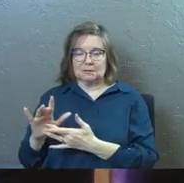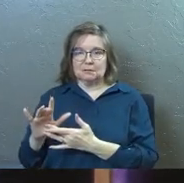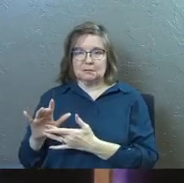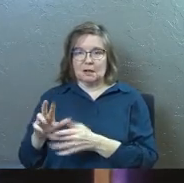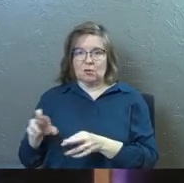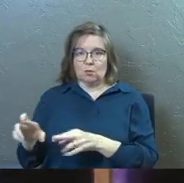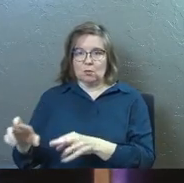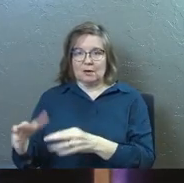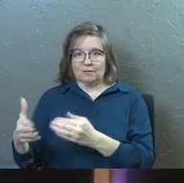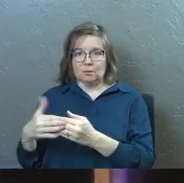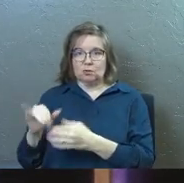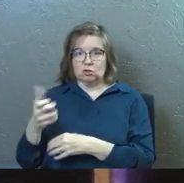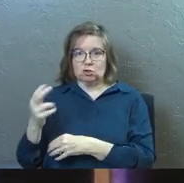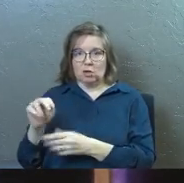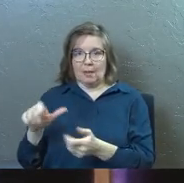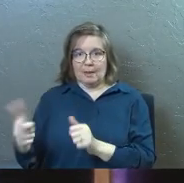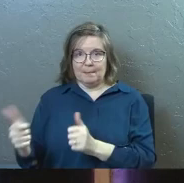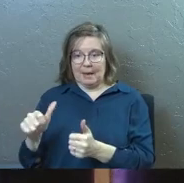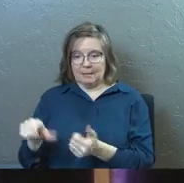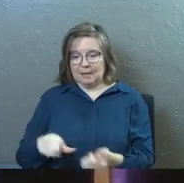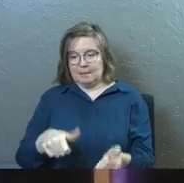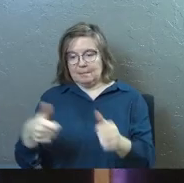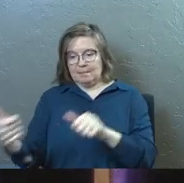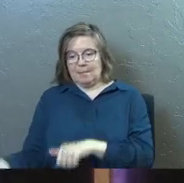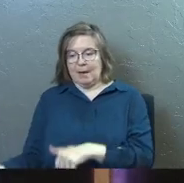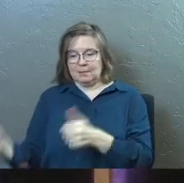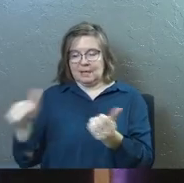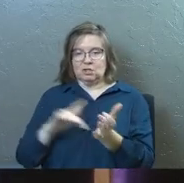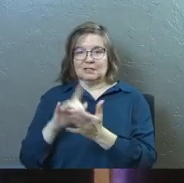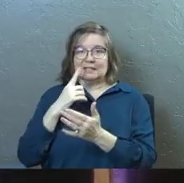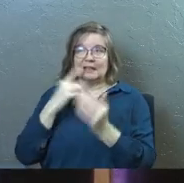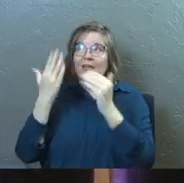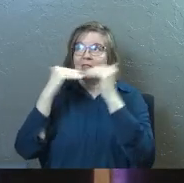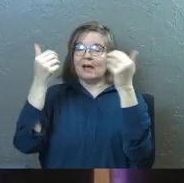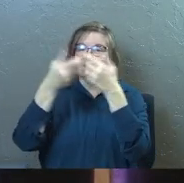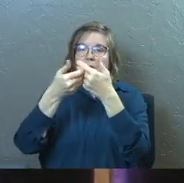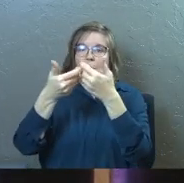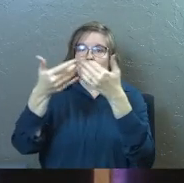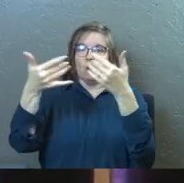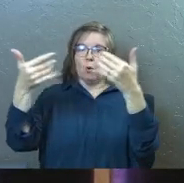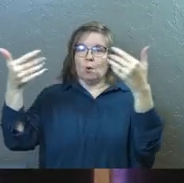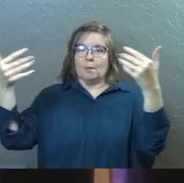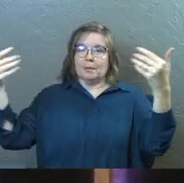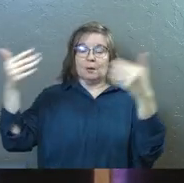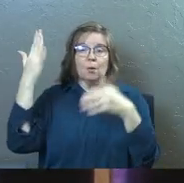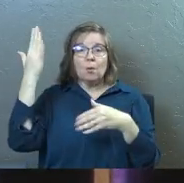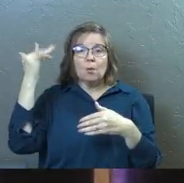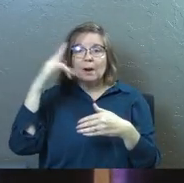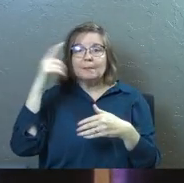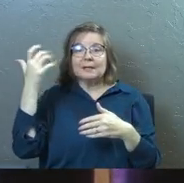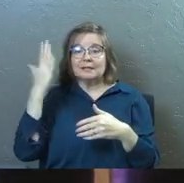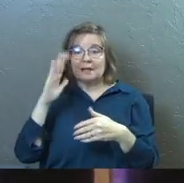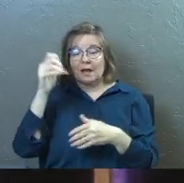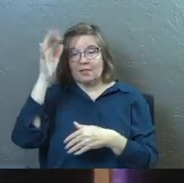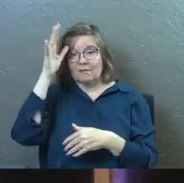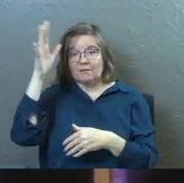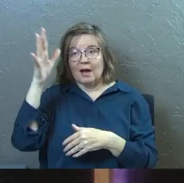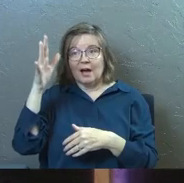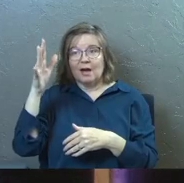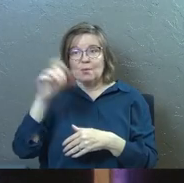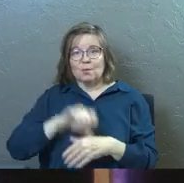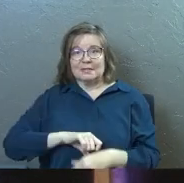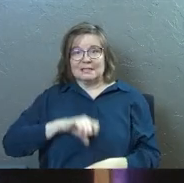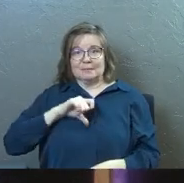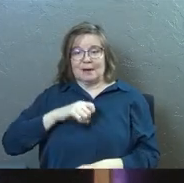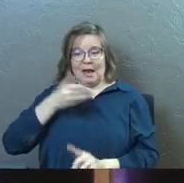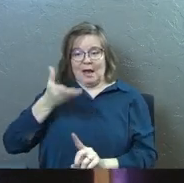by John. John the Baptist baptizes Jesus, and it says the heavens opened. Why? Because God the Father was